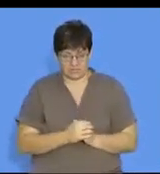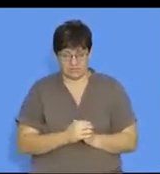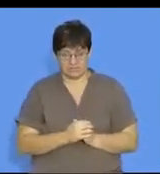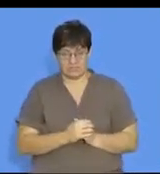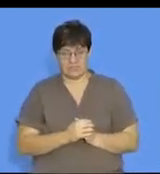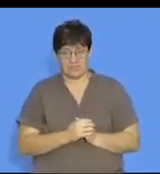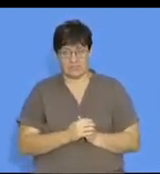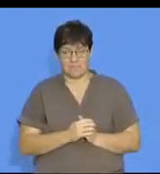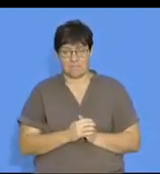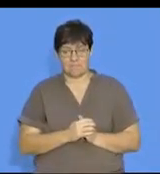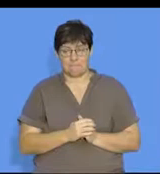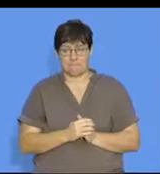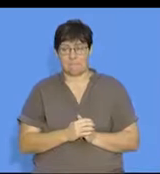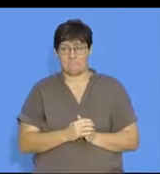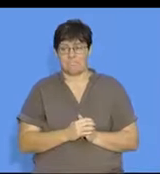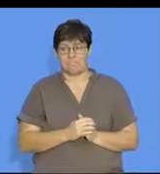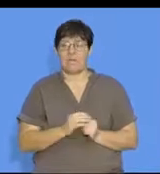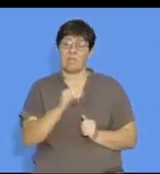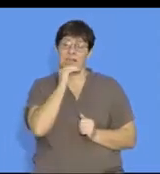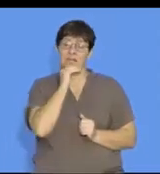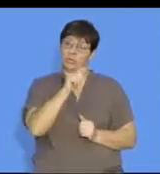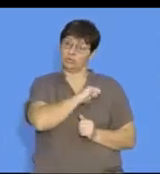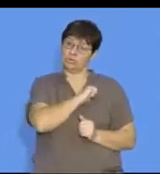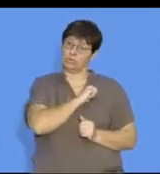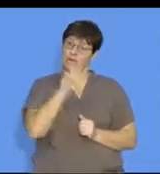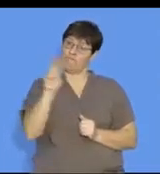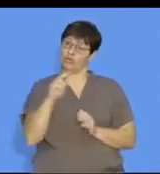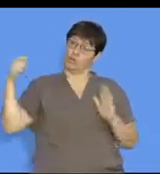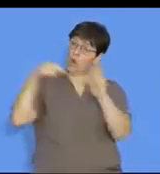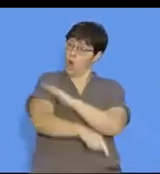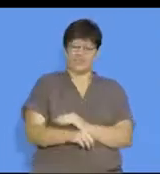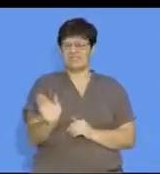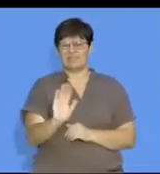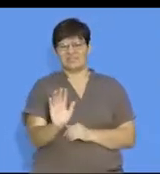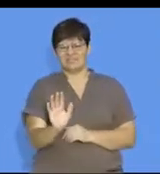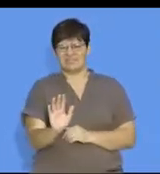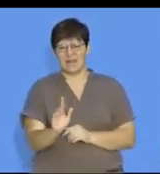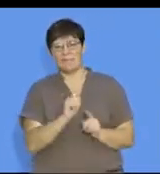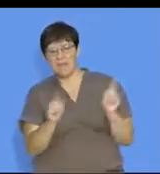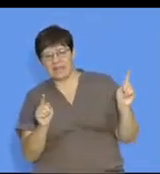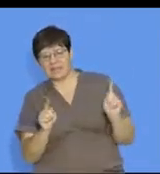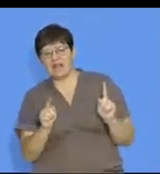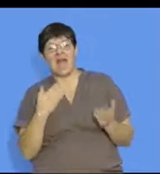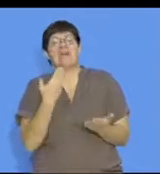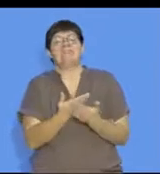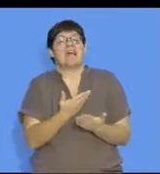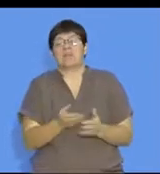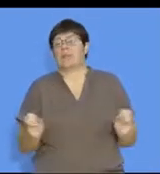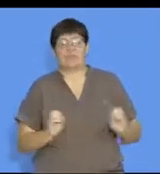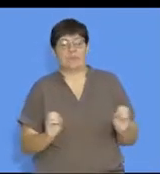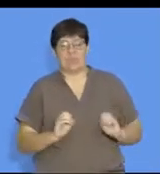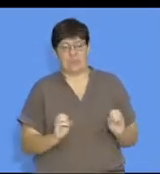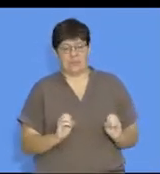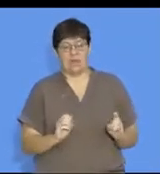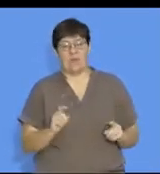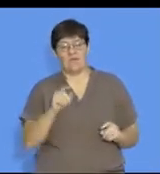of the battery, right? Okay, so the voltage is not actually lost. That's what we want to appreciate. It is just